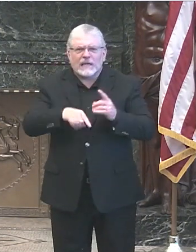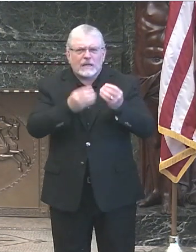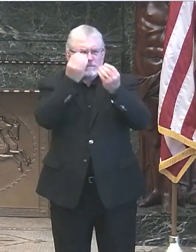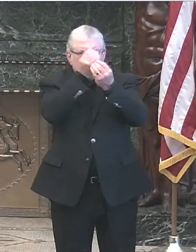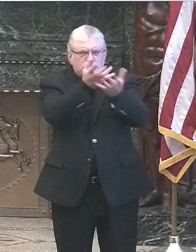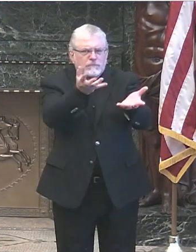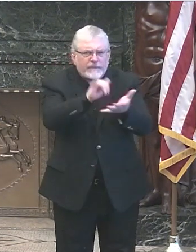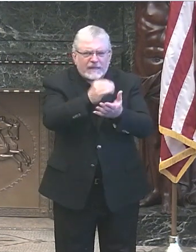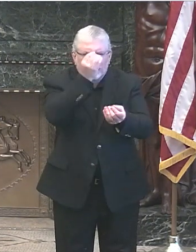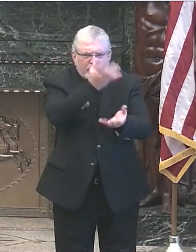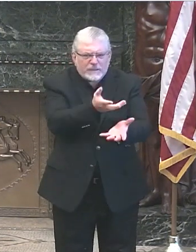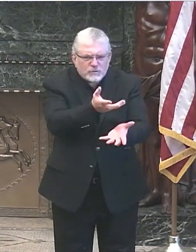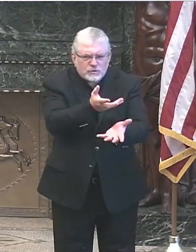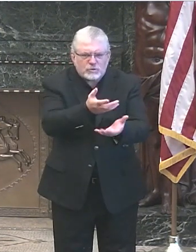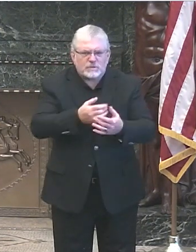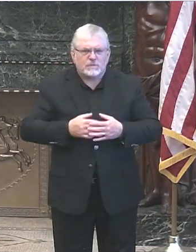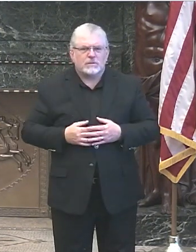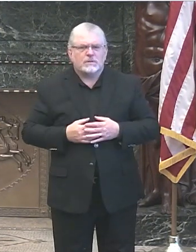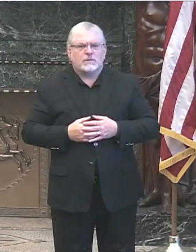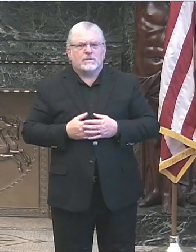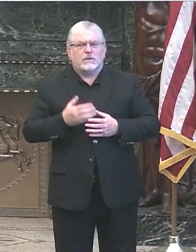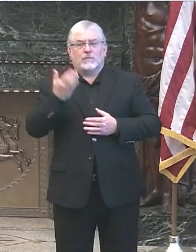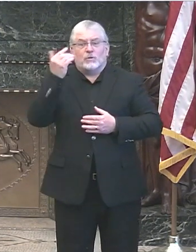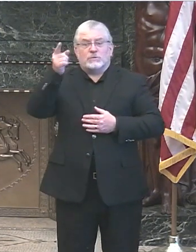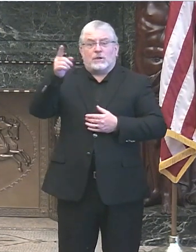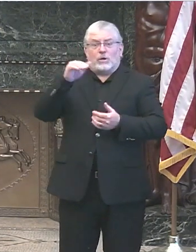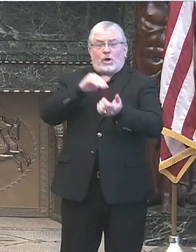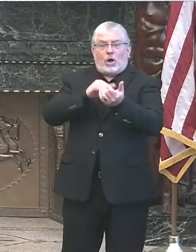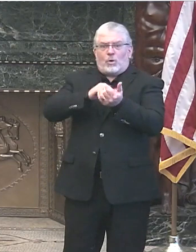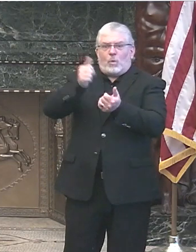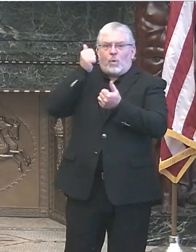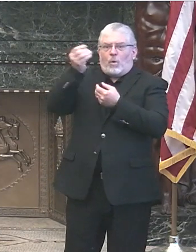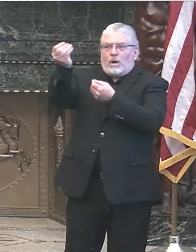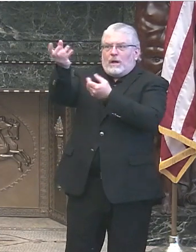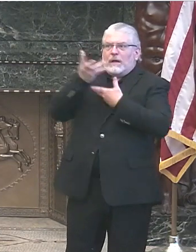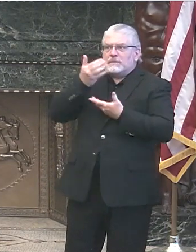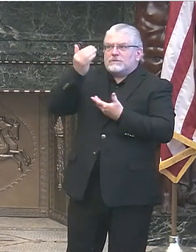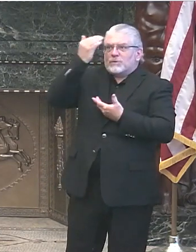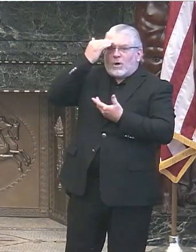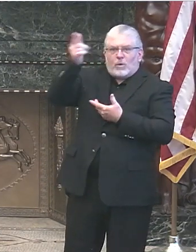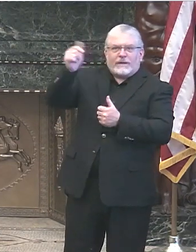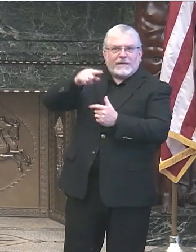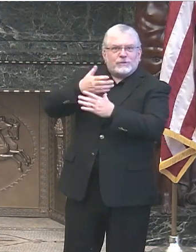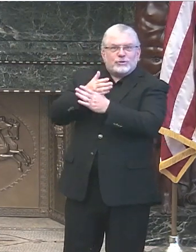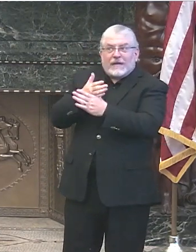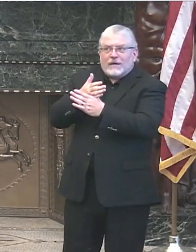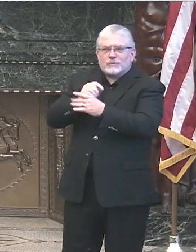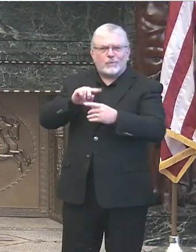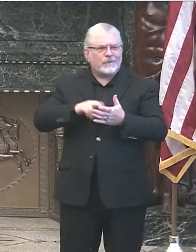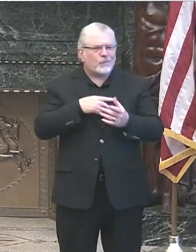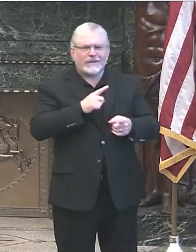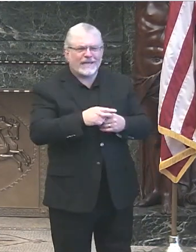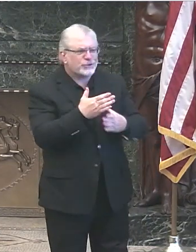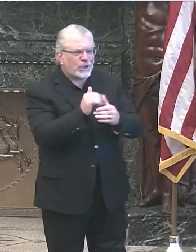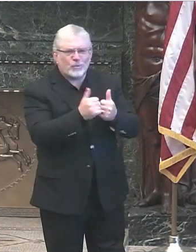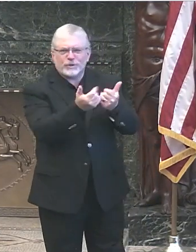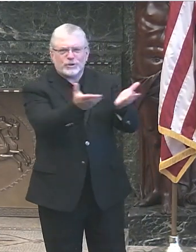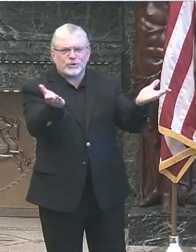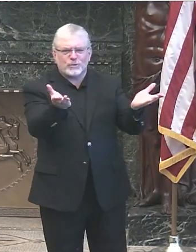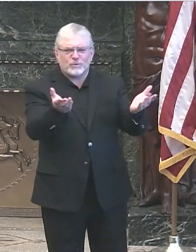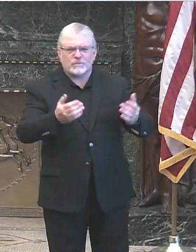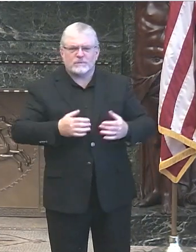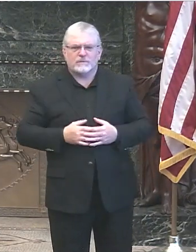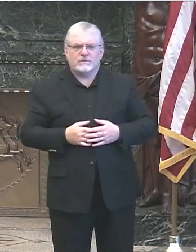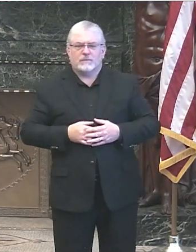that information to the city, and our ability to manage infectious disease will be limited. The health department has a very bright line about not reporting any